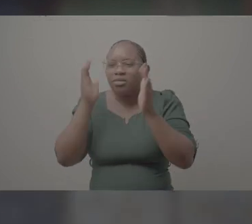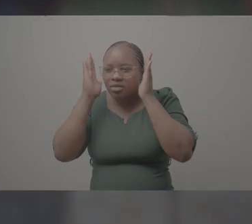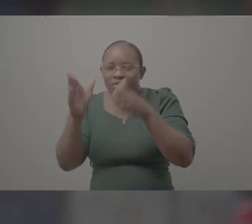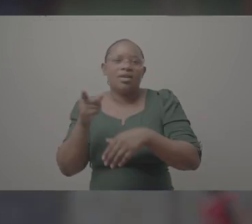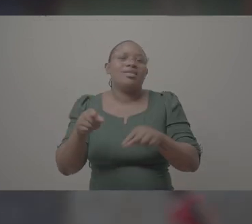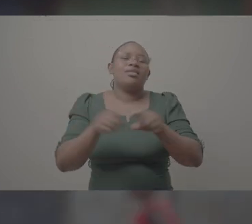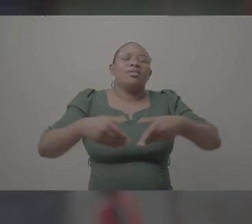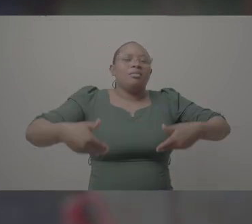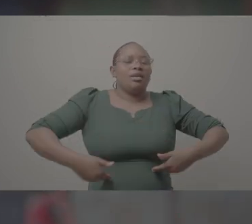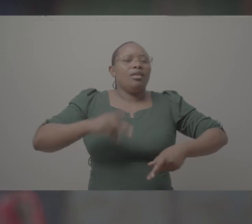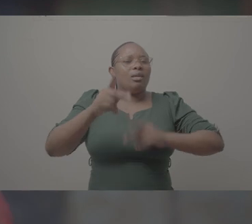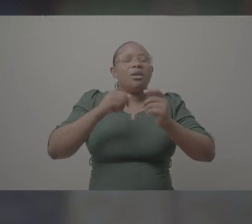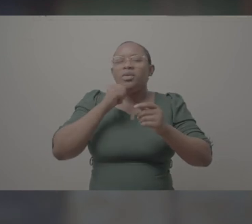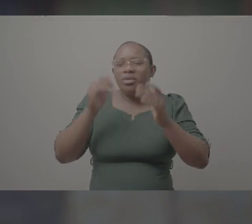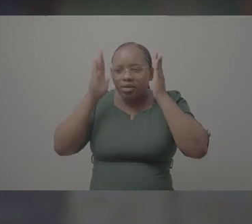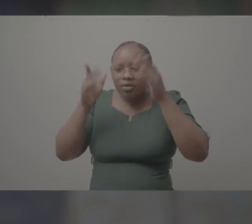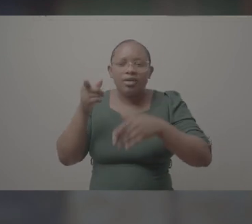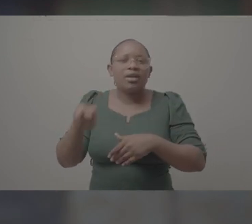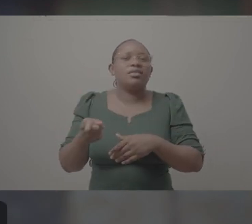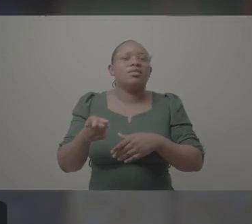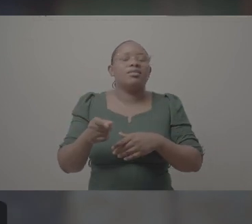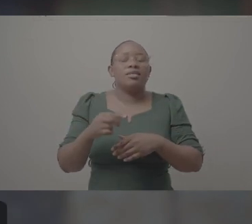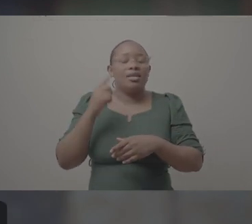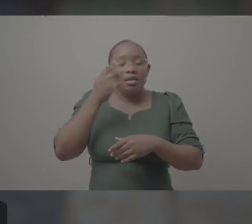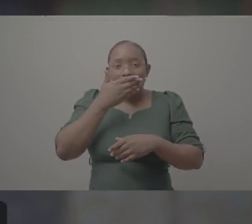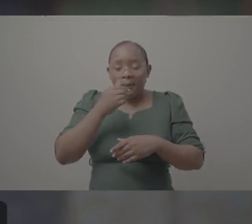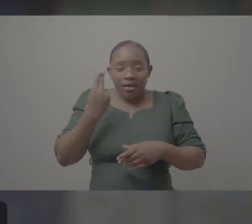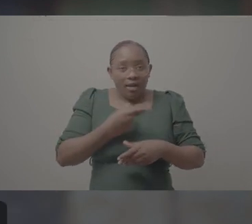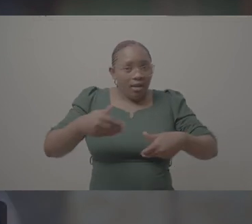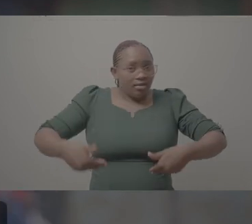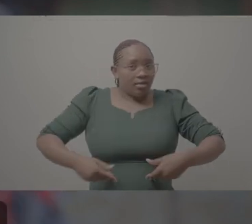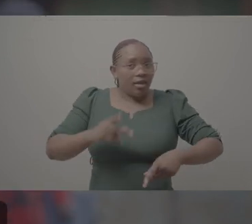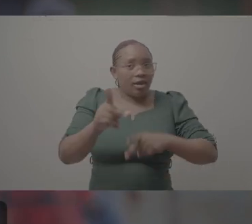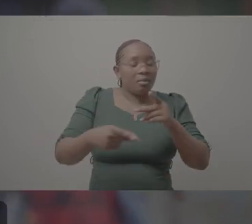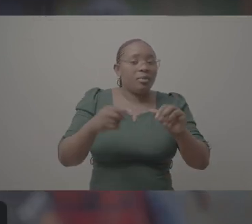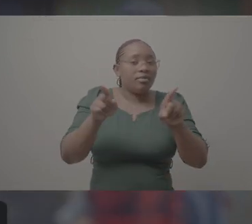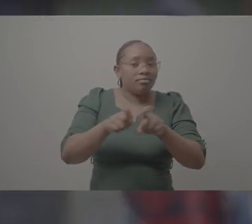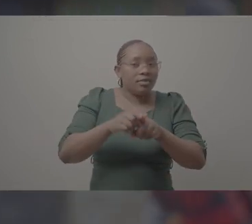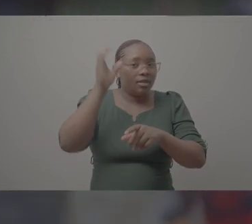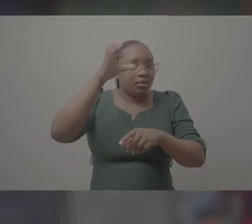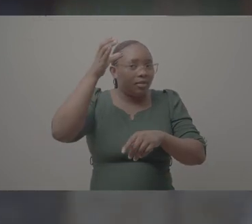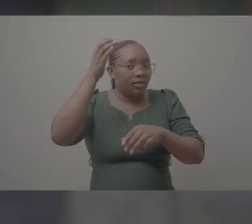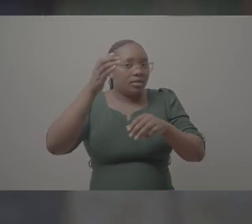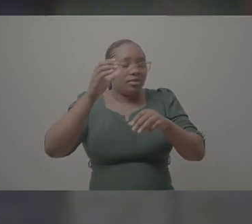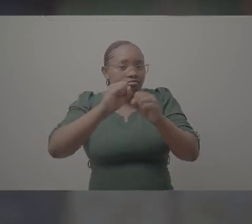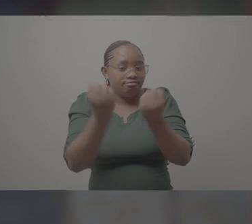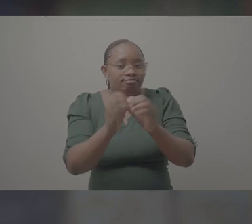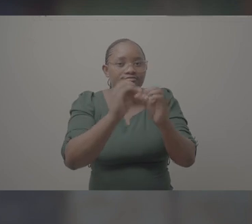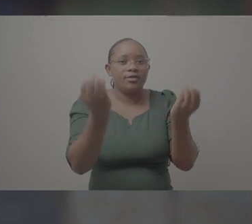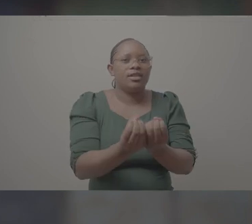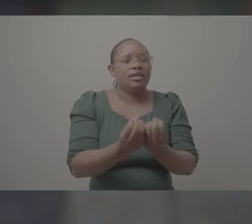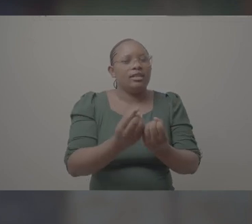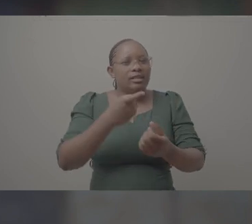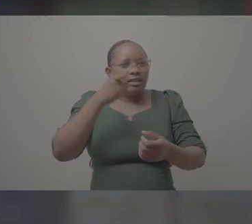people. So if we, the young people in civil society organizations, actually took some time, on the part of CSOs, if they can actually